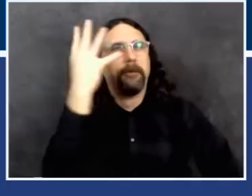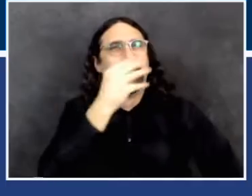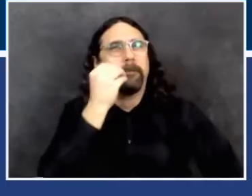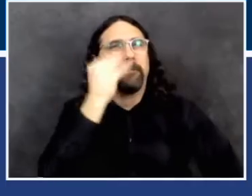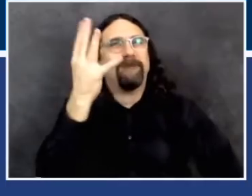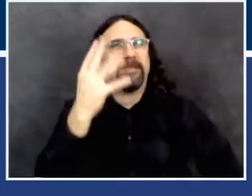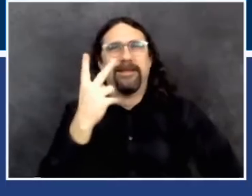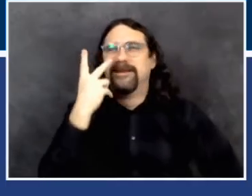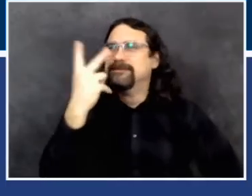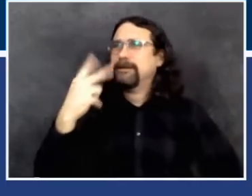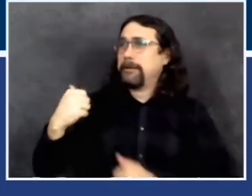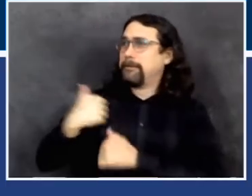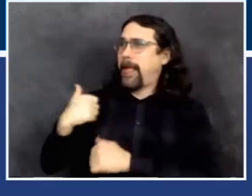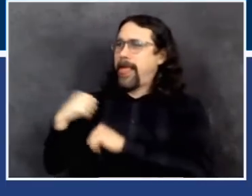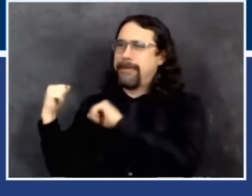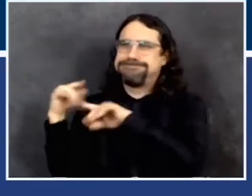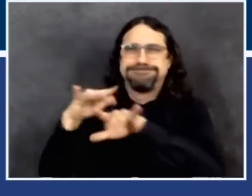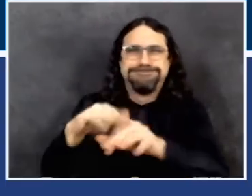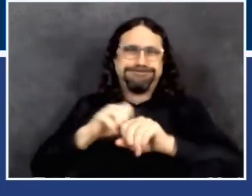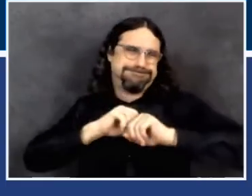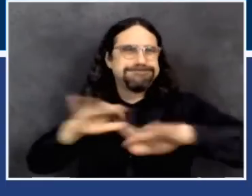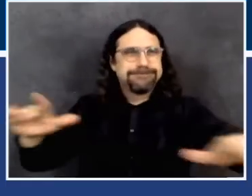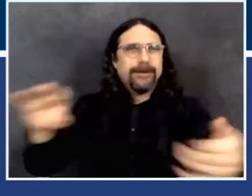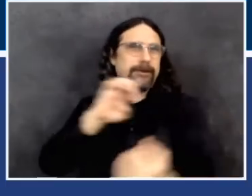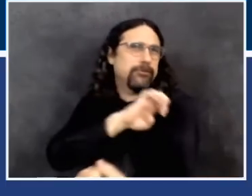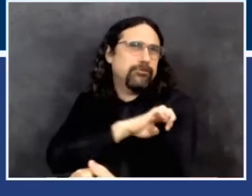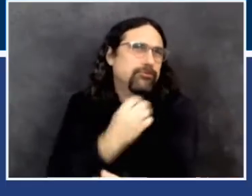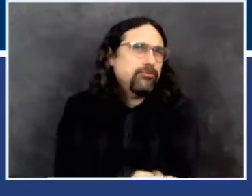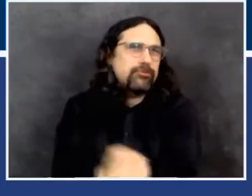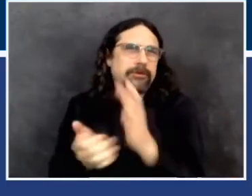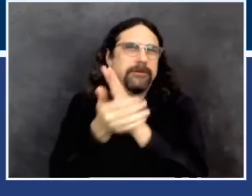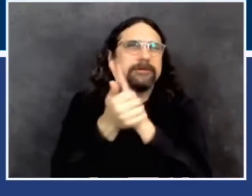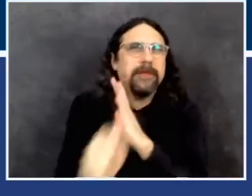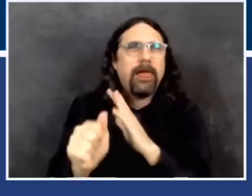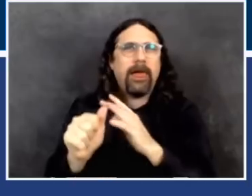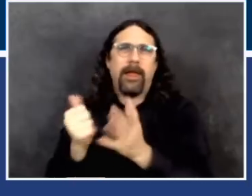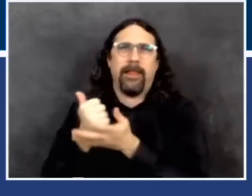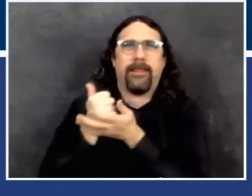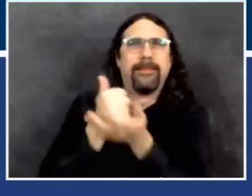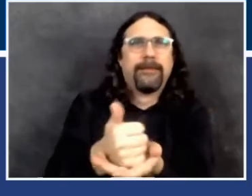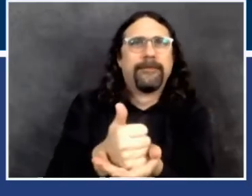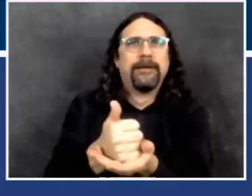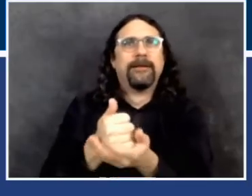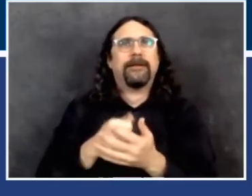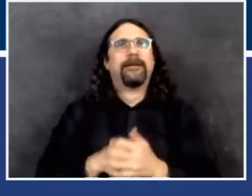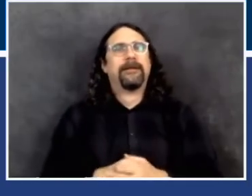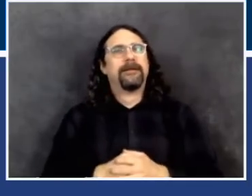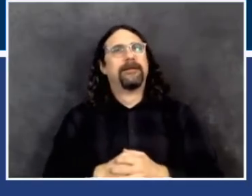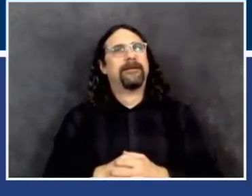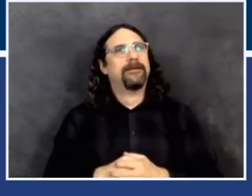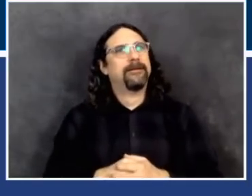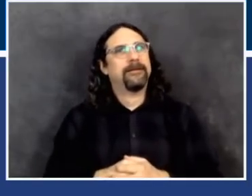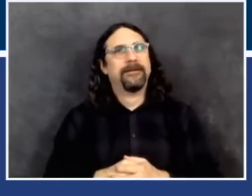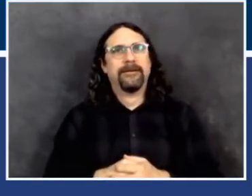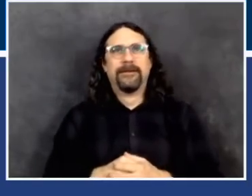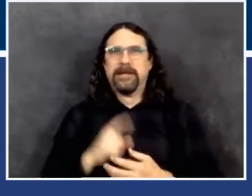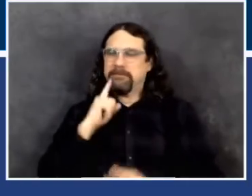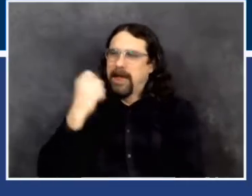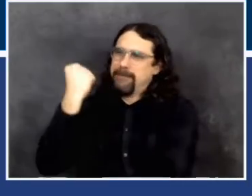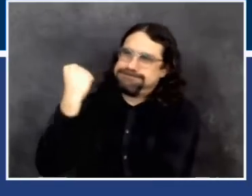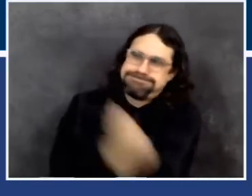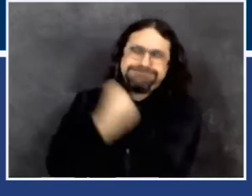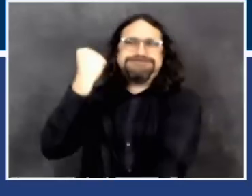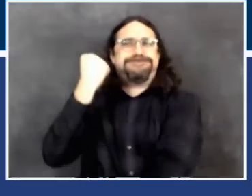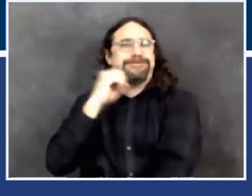healthcare workers. It gives them a sense of security. I always say, we always grew up with that phrase, when the cavalry comes. Well, the cavalry